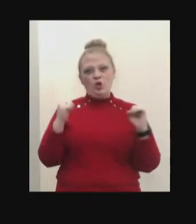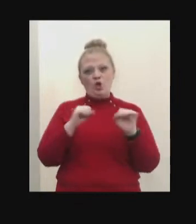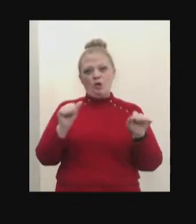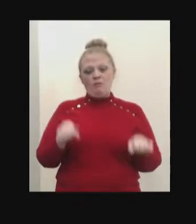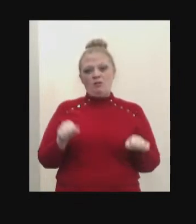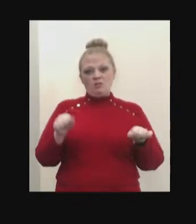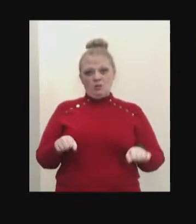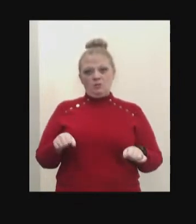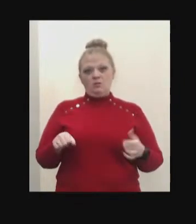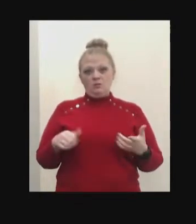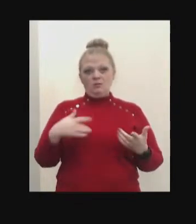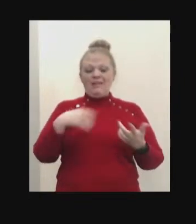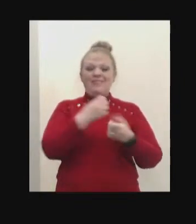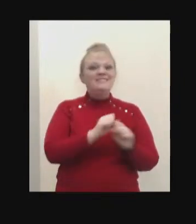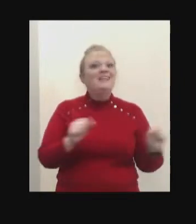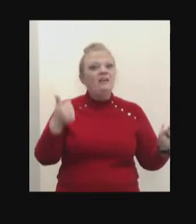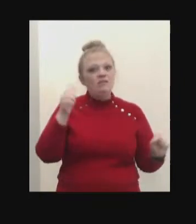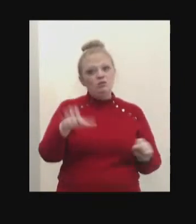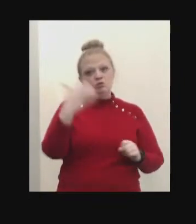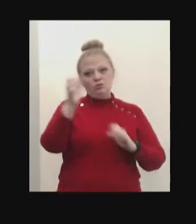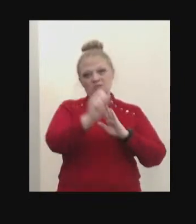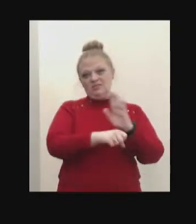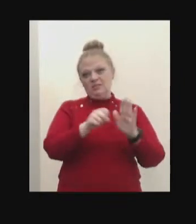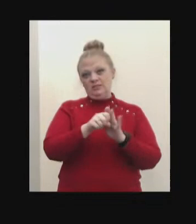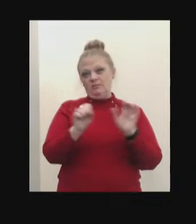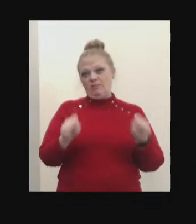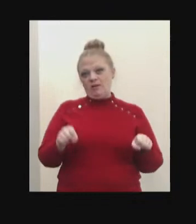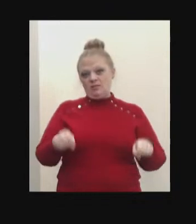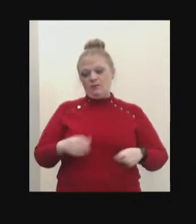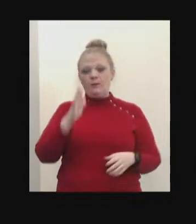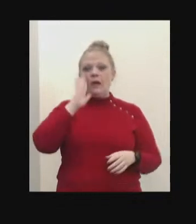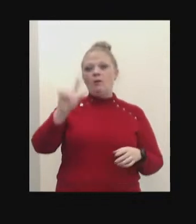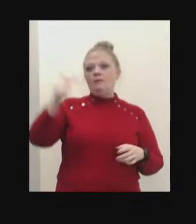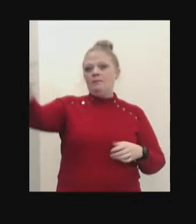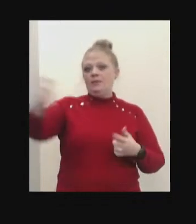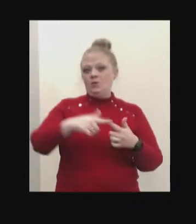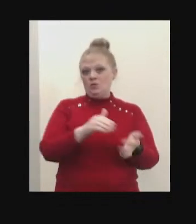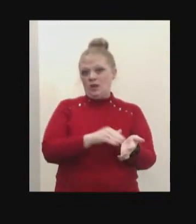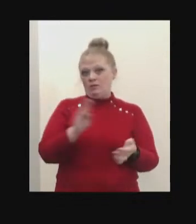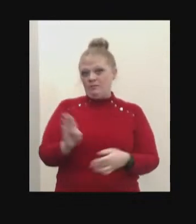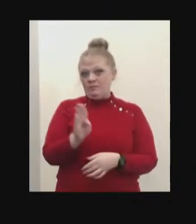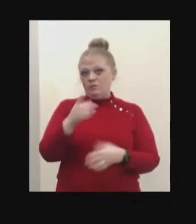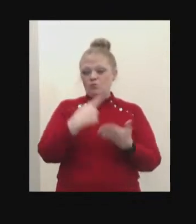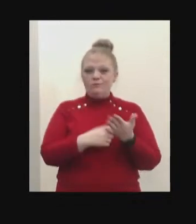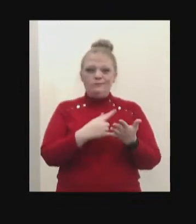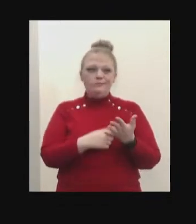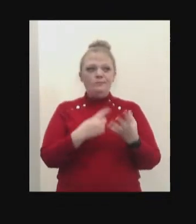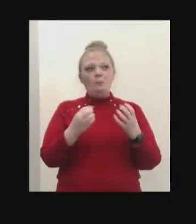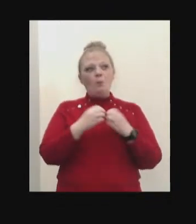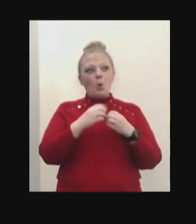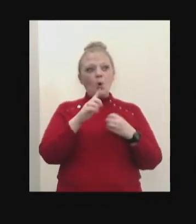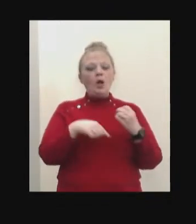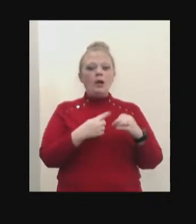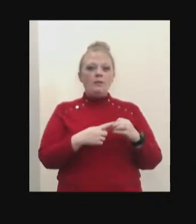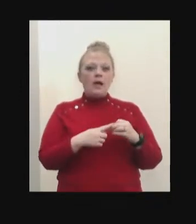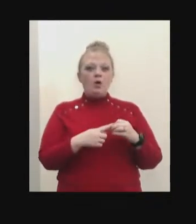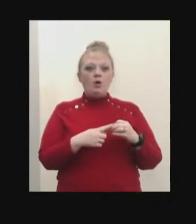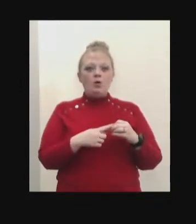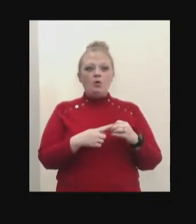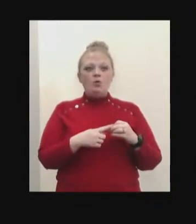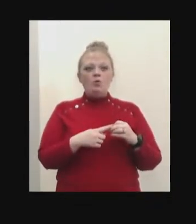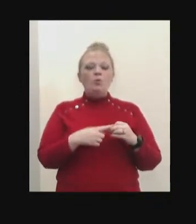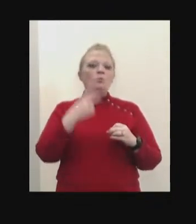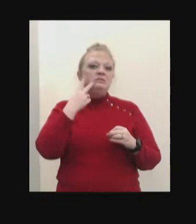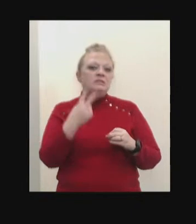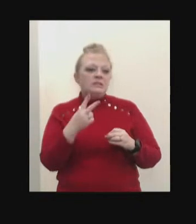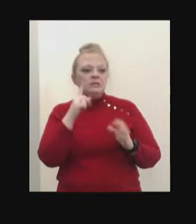have the safest Christmas season possible. I'm going to turn it over to Dr. Burstein now to talk a little bit more about what we're seeing with